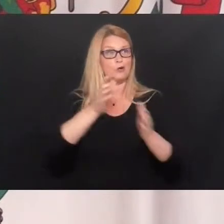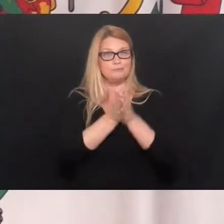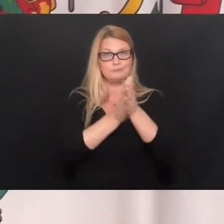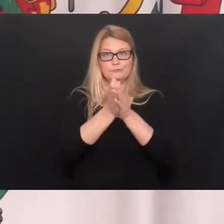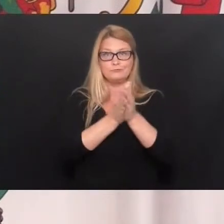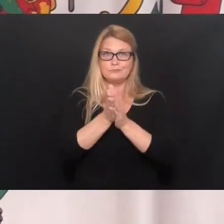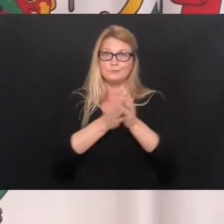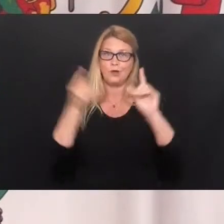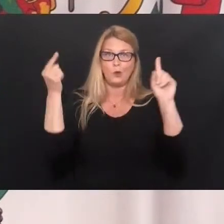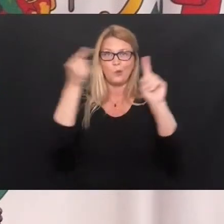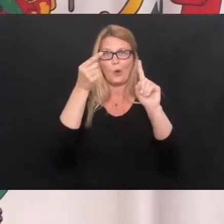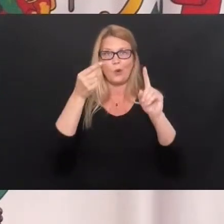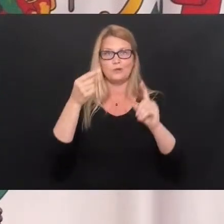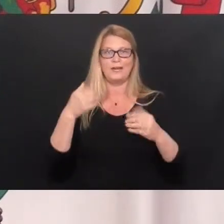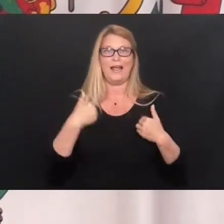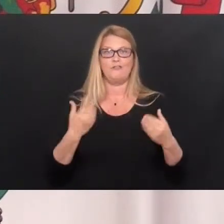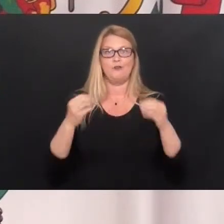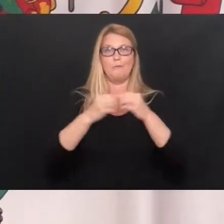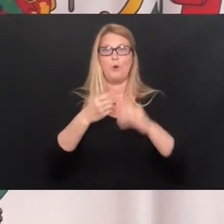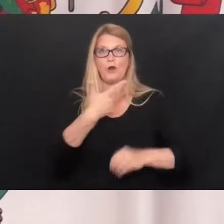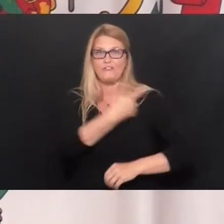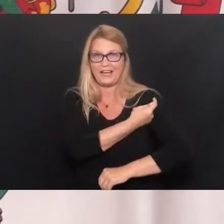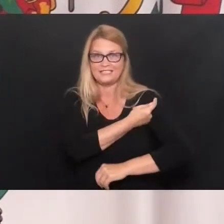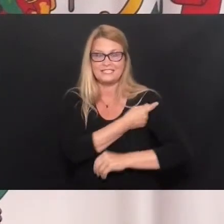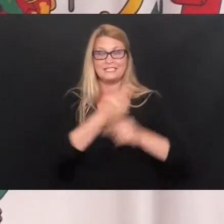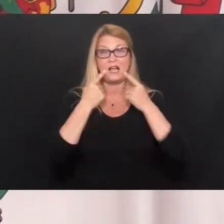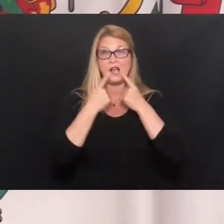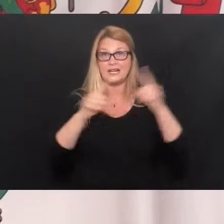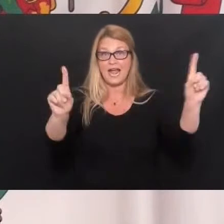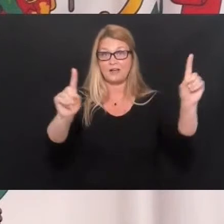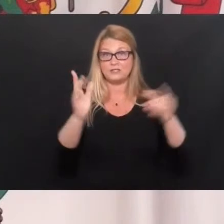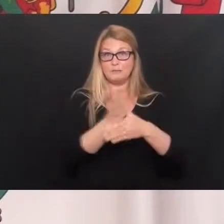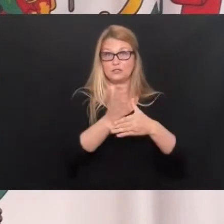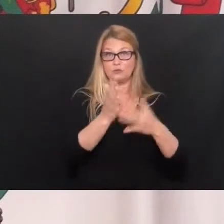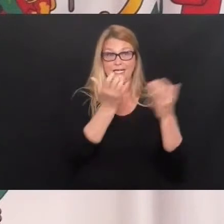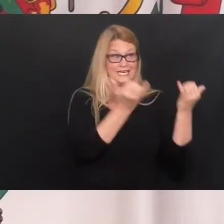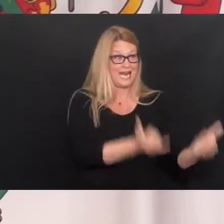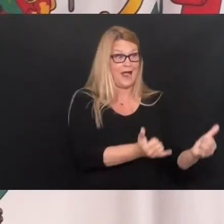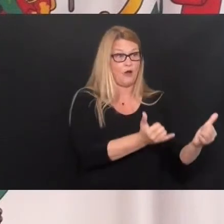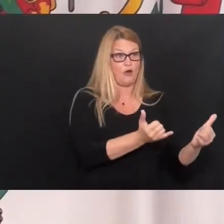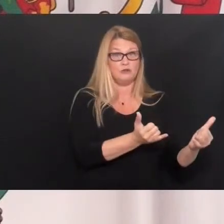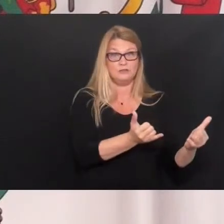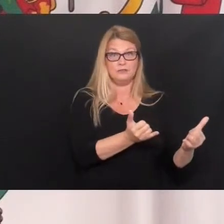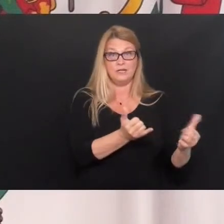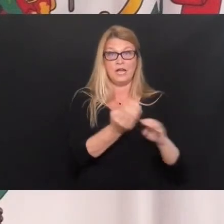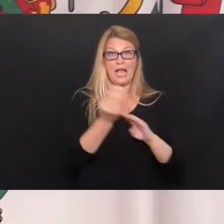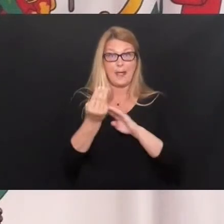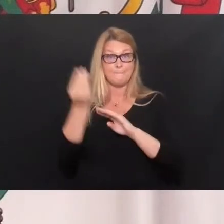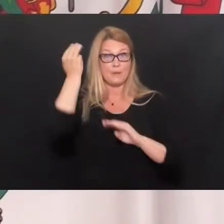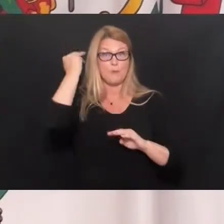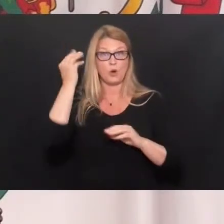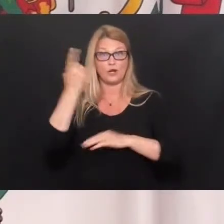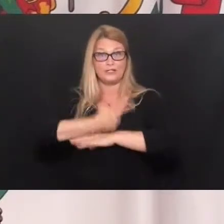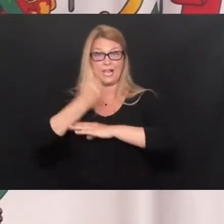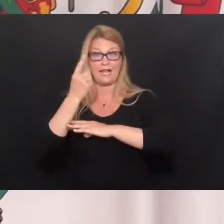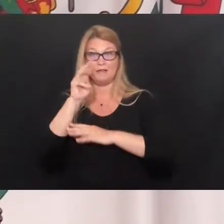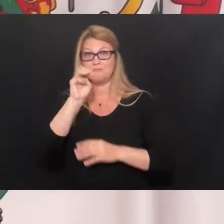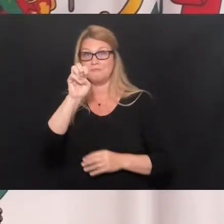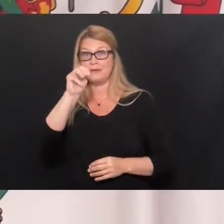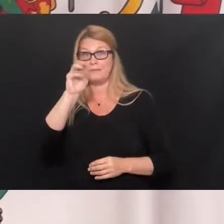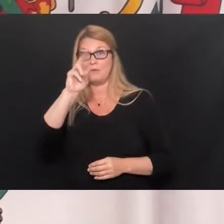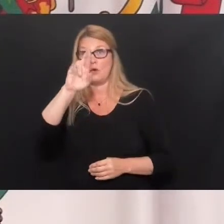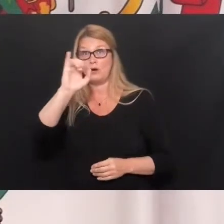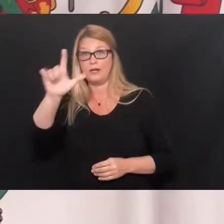West Virginians' arms, today I'm announcing that between now and Memorial Day, we're going to hold free